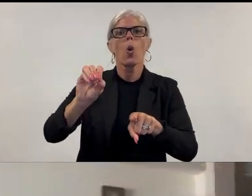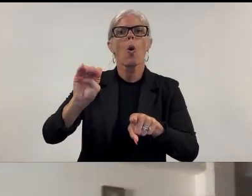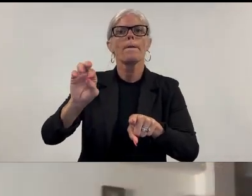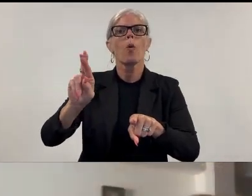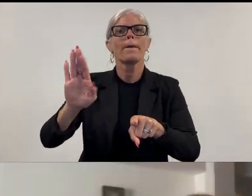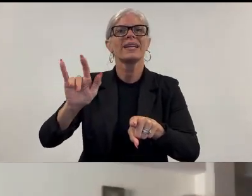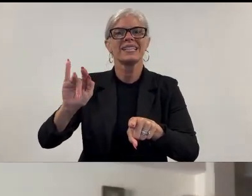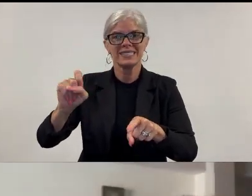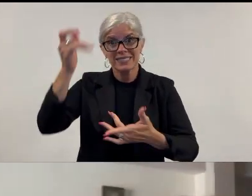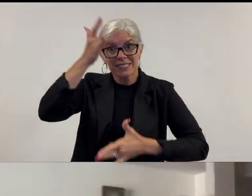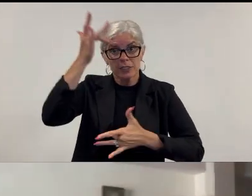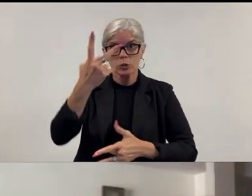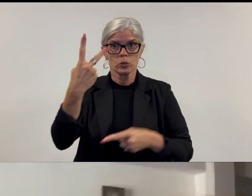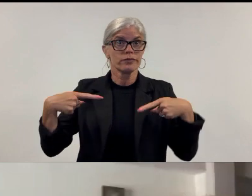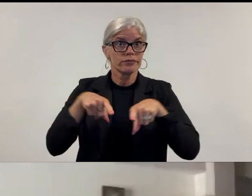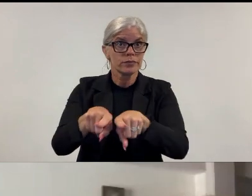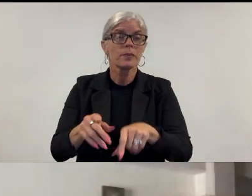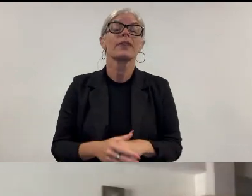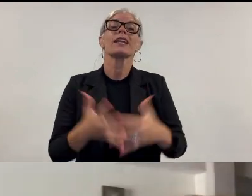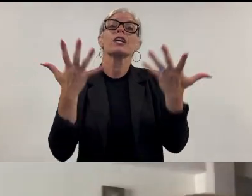move into